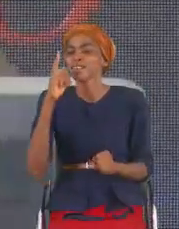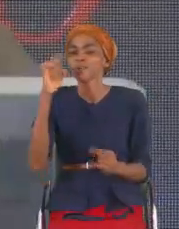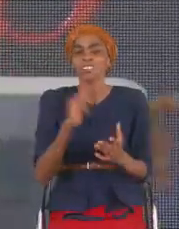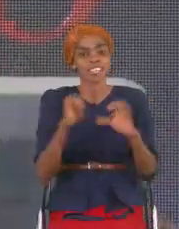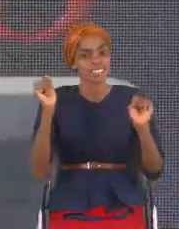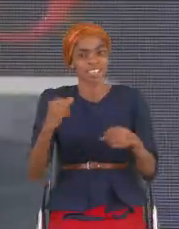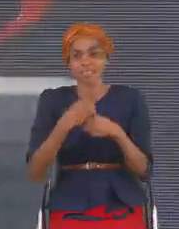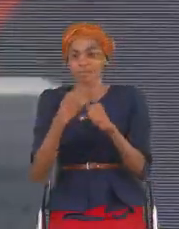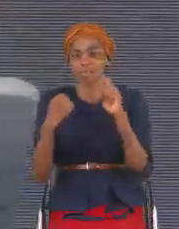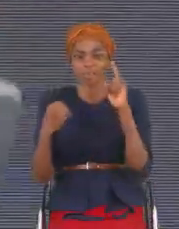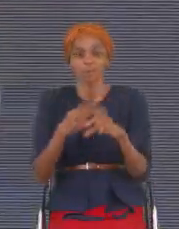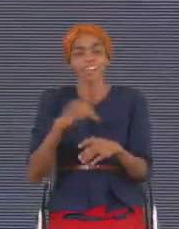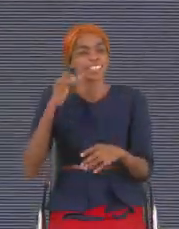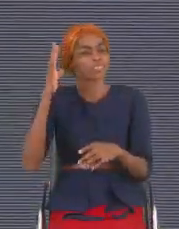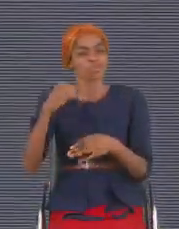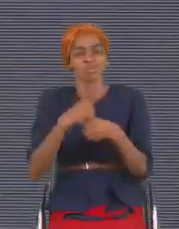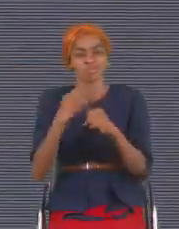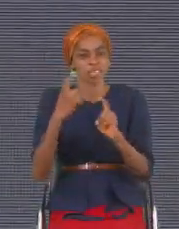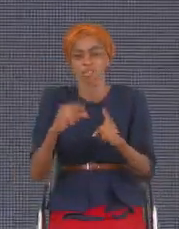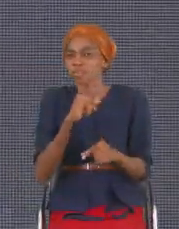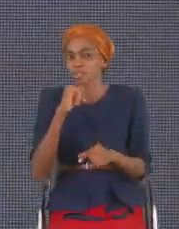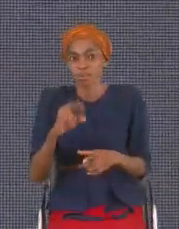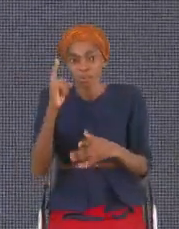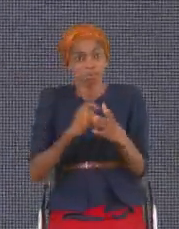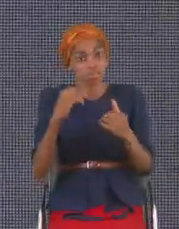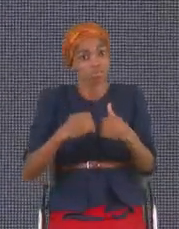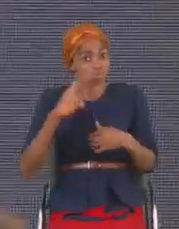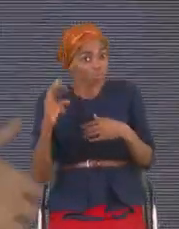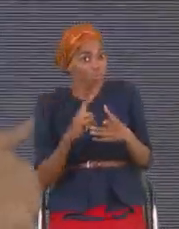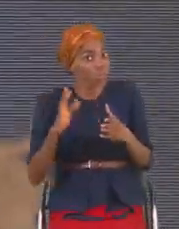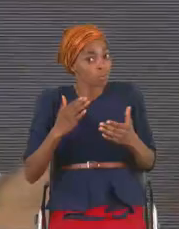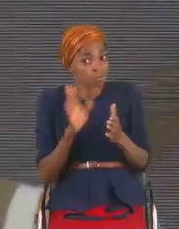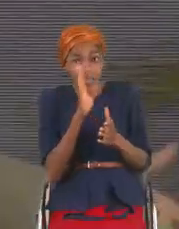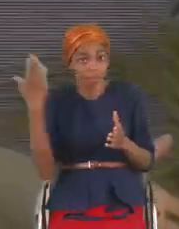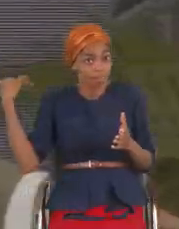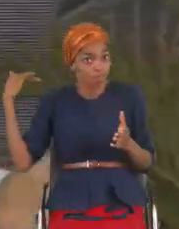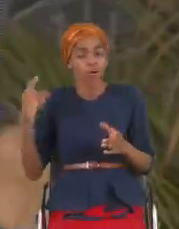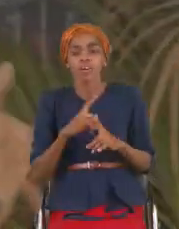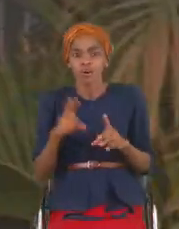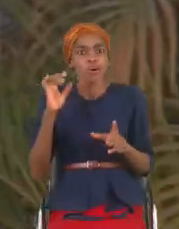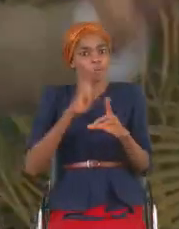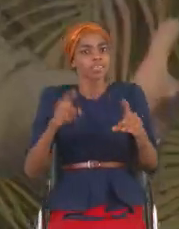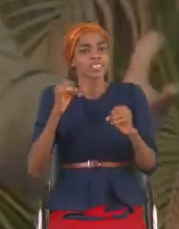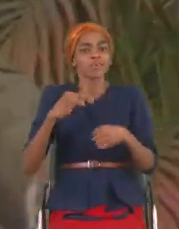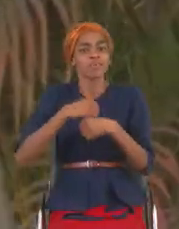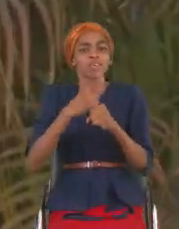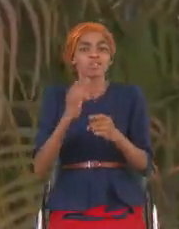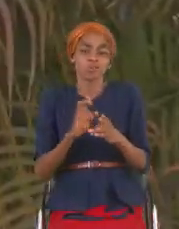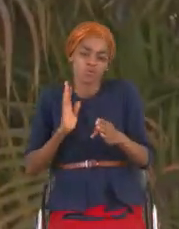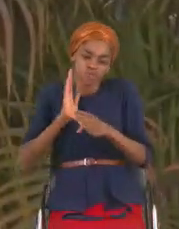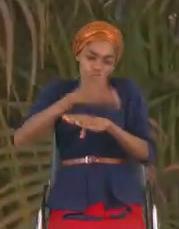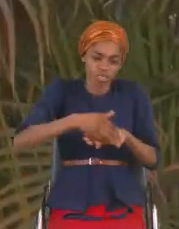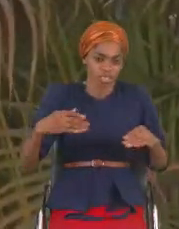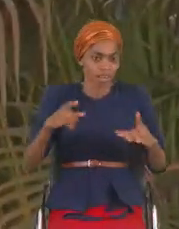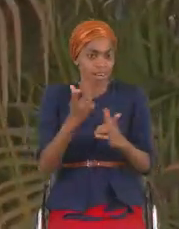you. And it will make you not what you have been. It'll make you cross the line and jump the